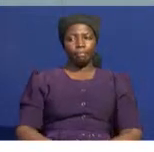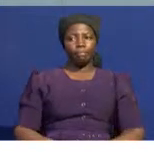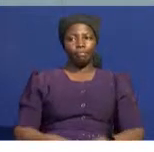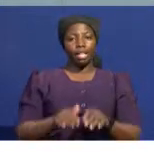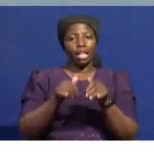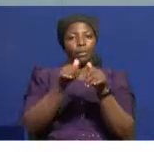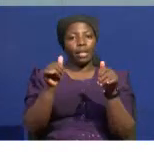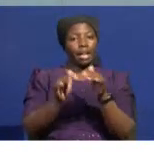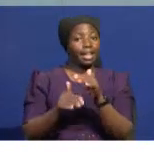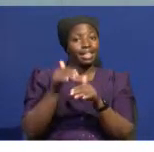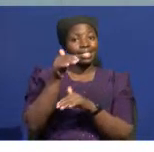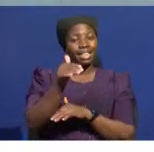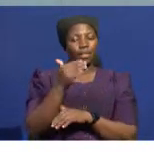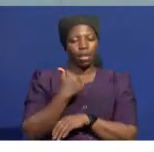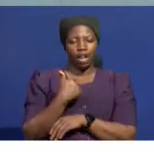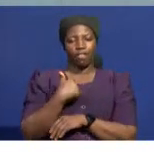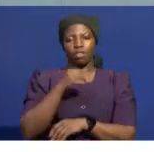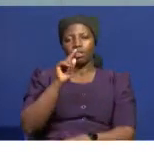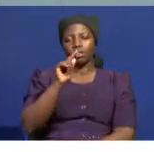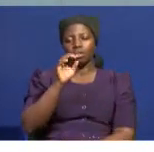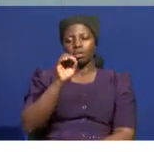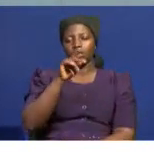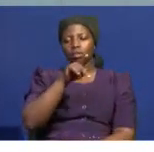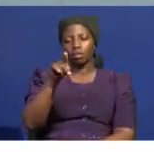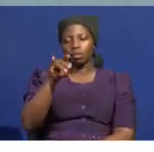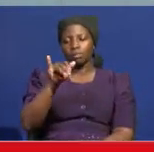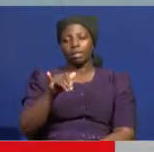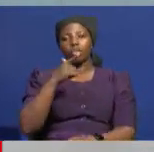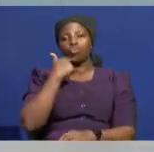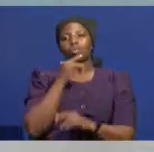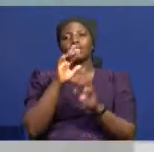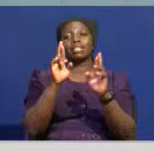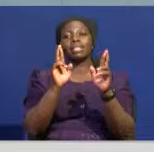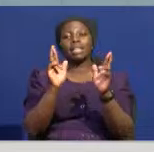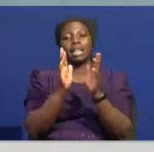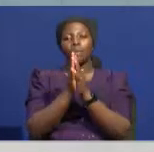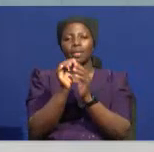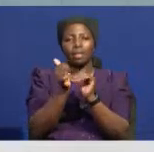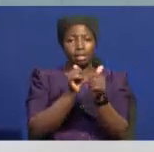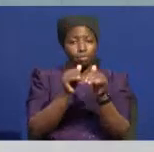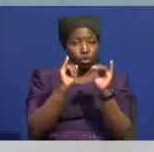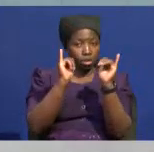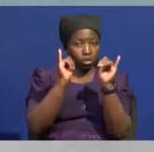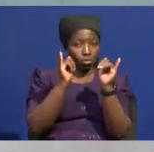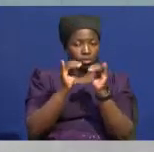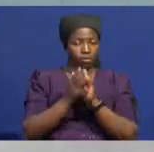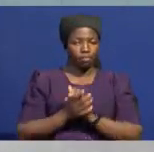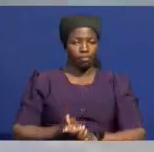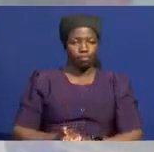Right, coming up next, Turbi Liambila is all set with the latest in sports news. Stay with us.